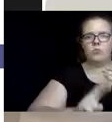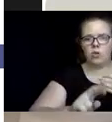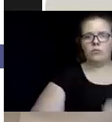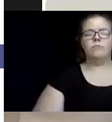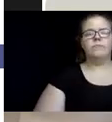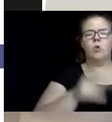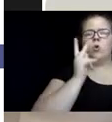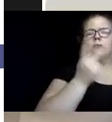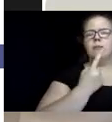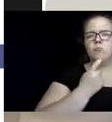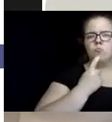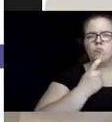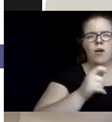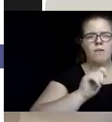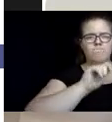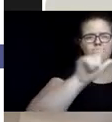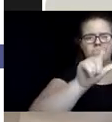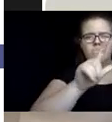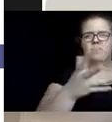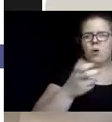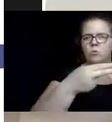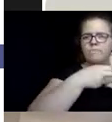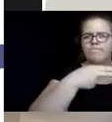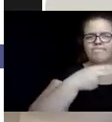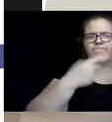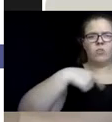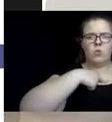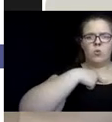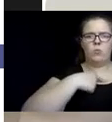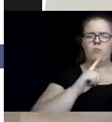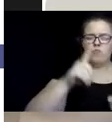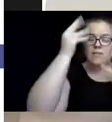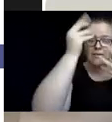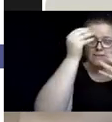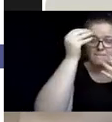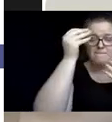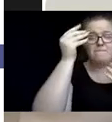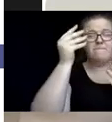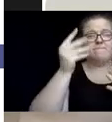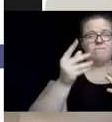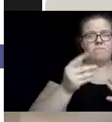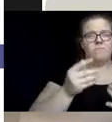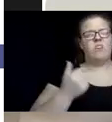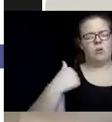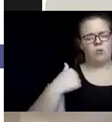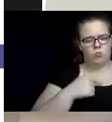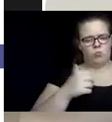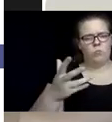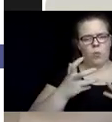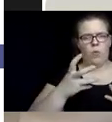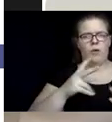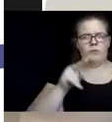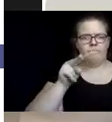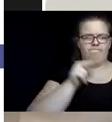in red, I really wanted to highlight the fact that we spent a lot of time really thinking about the fact that we wanted to look at